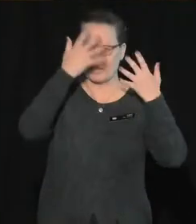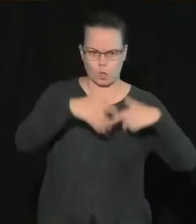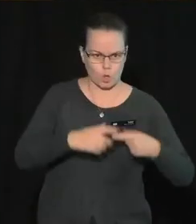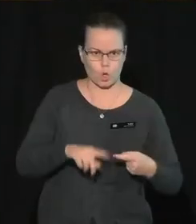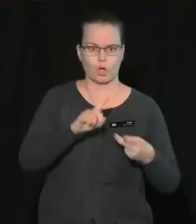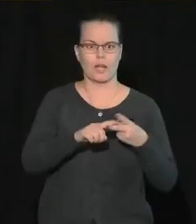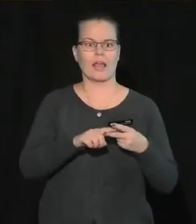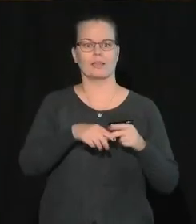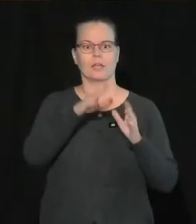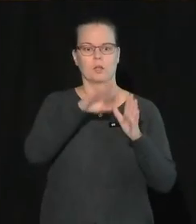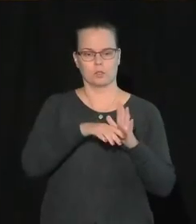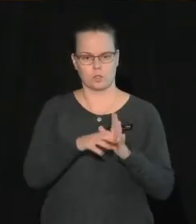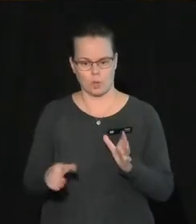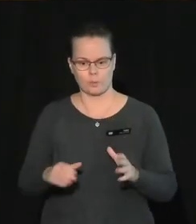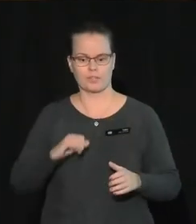systems,